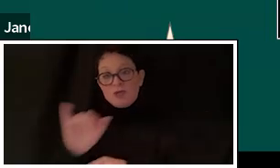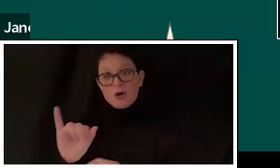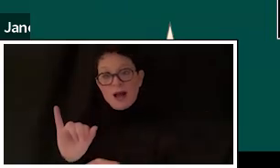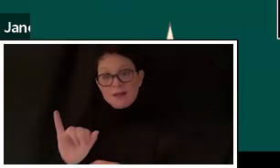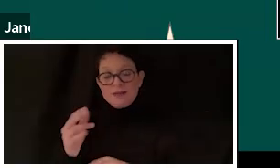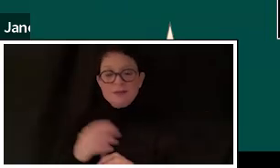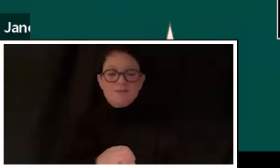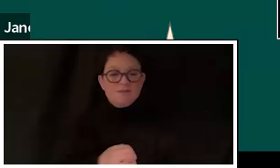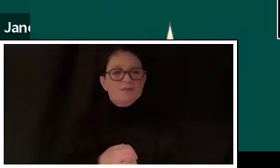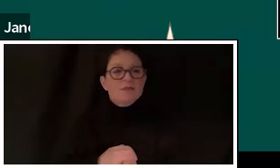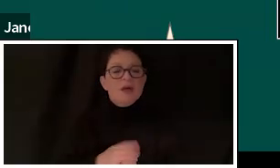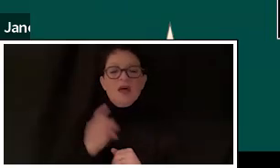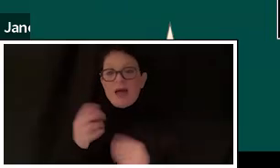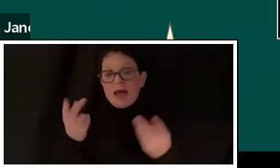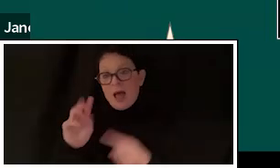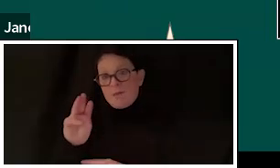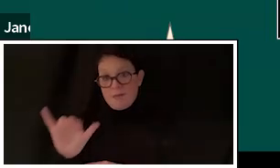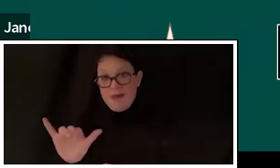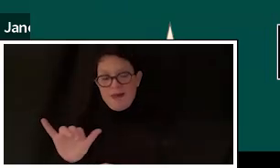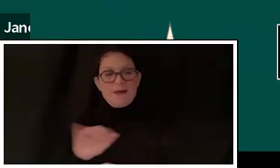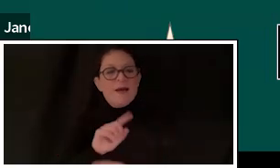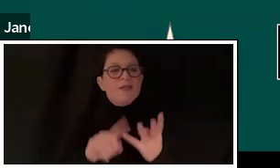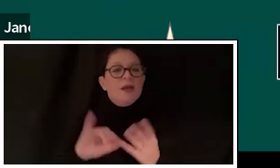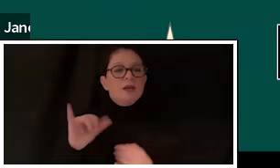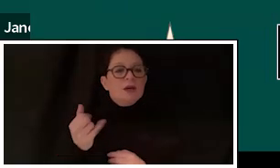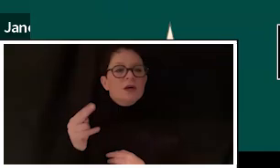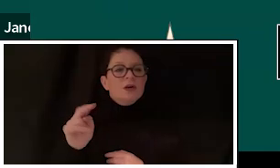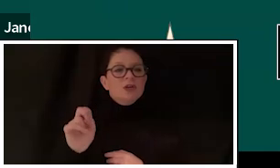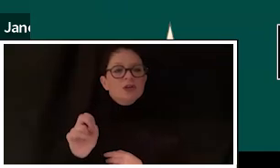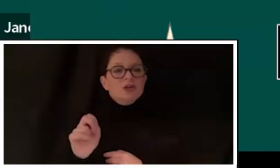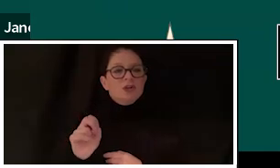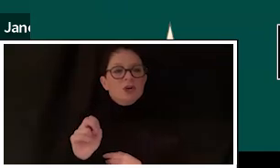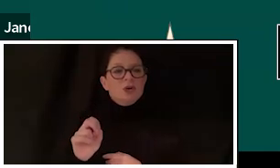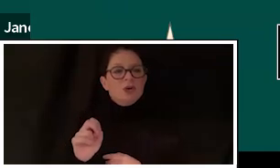those seasons. So that'll be in May, and then in June we're